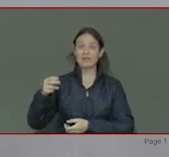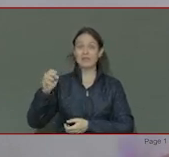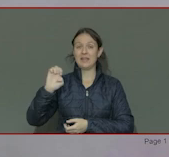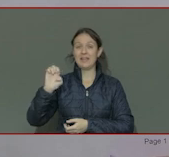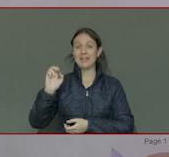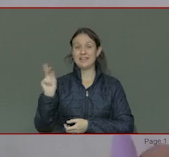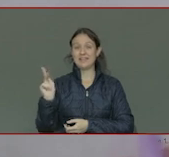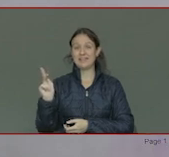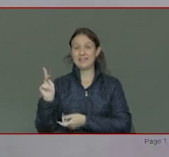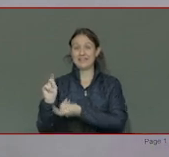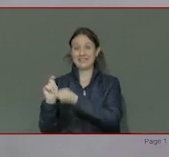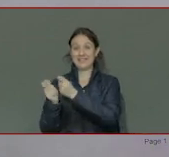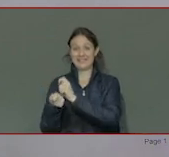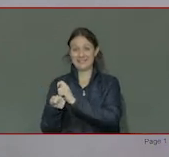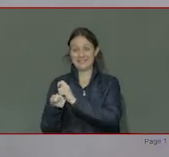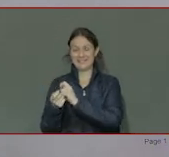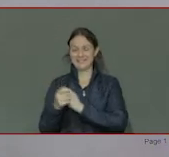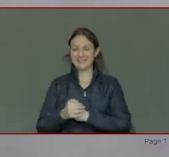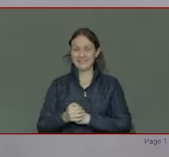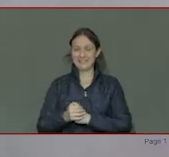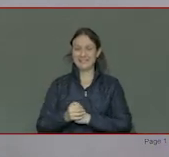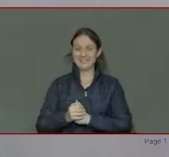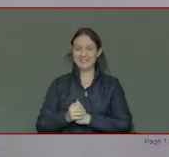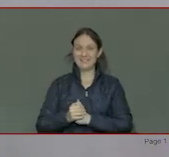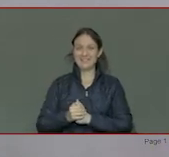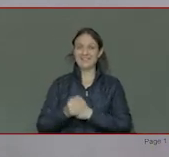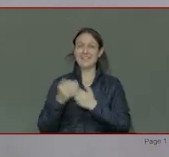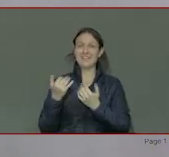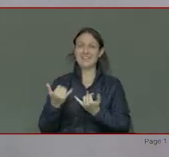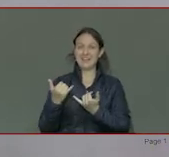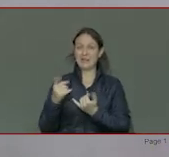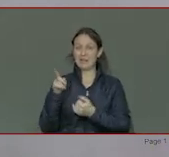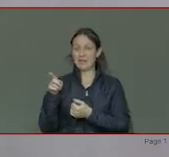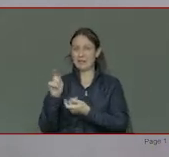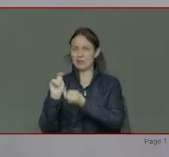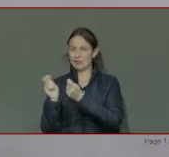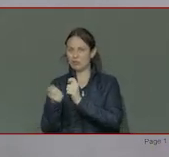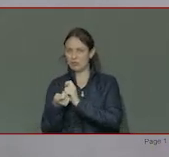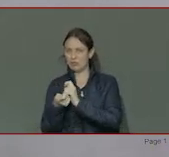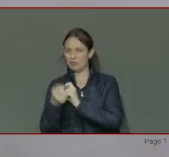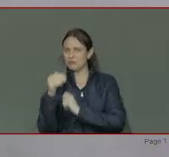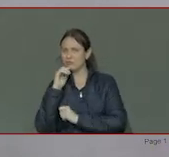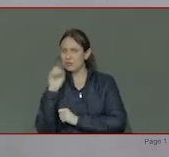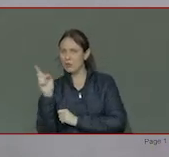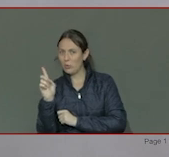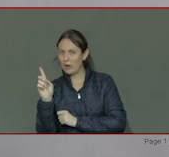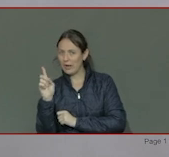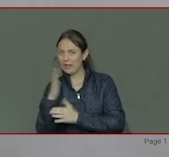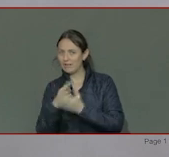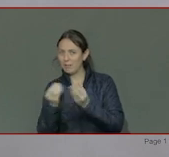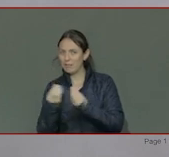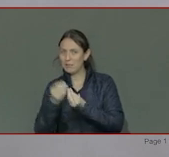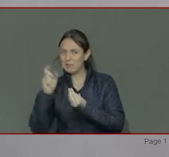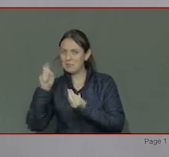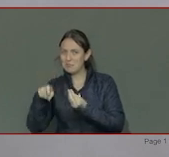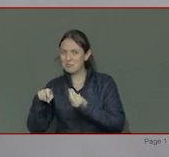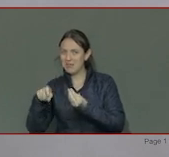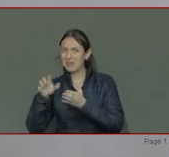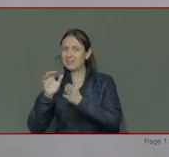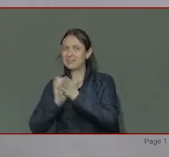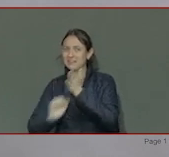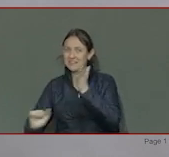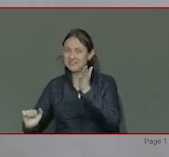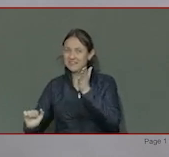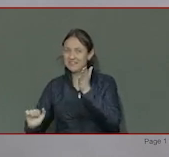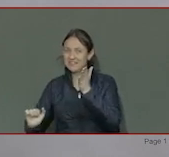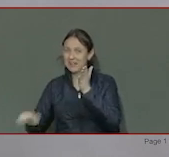energy. And now it is change, and change means you must subtract things from each other. You don't